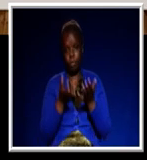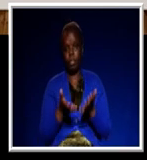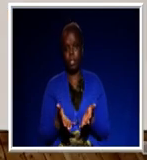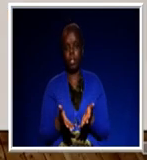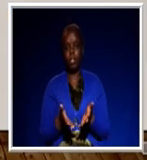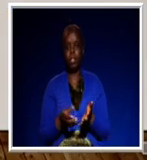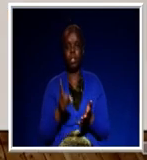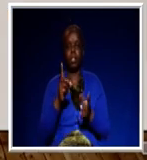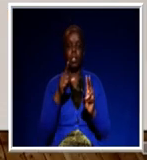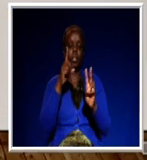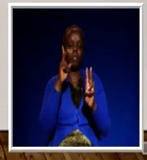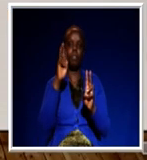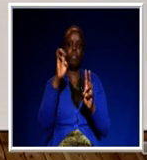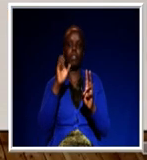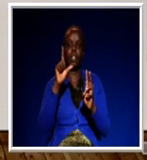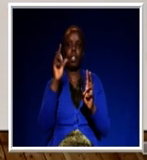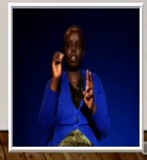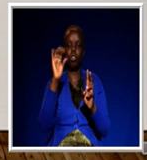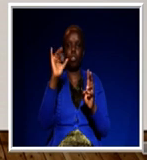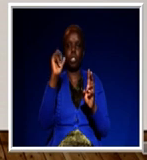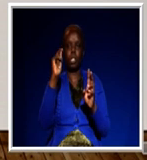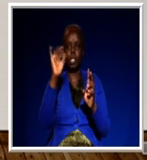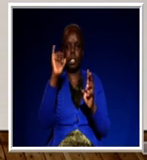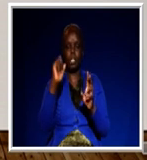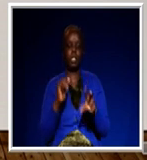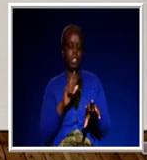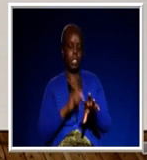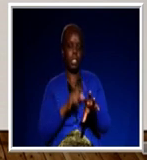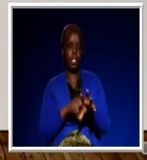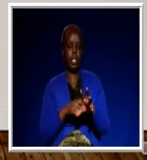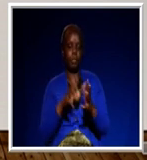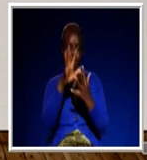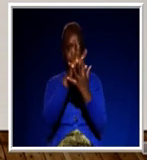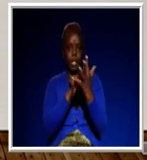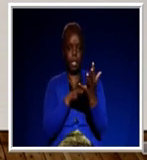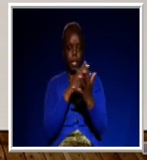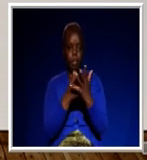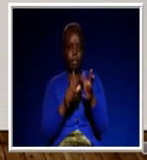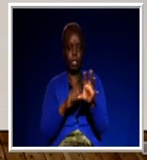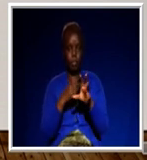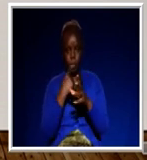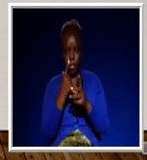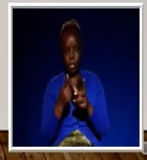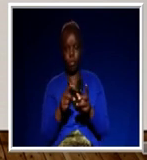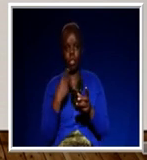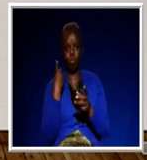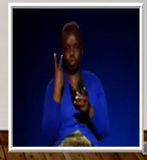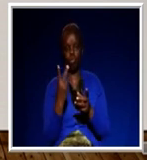called velocity time graph. As I've mentioned there are two